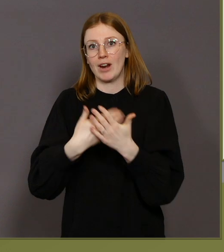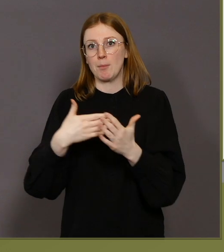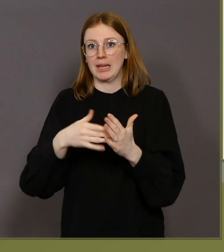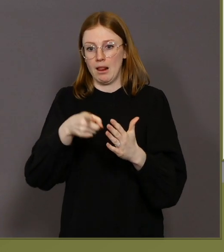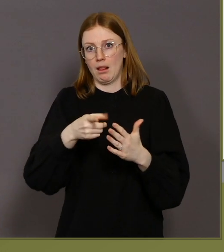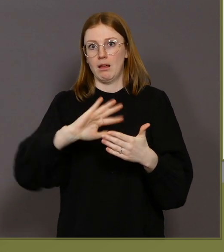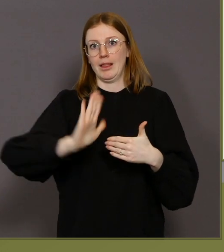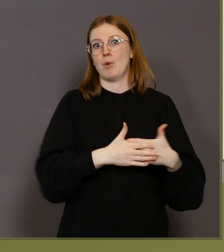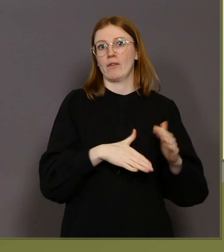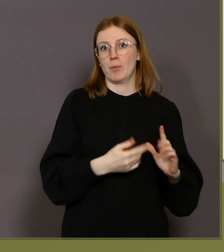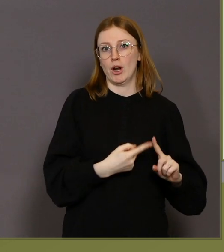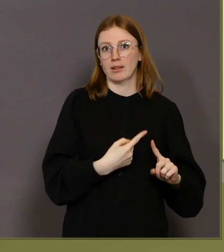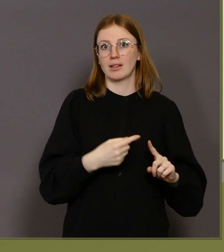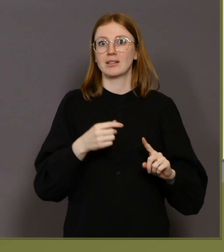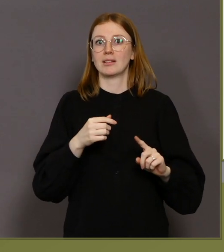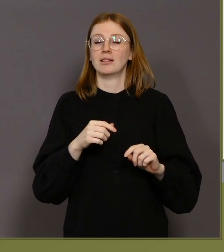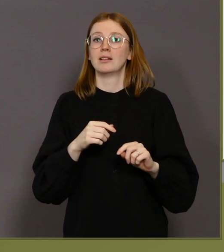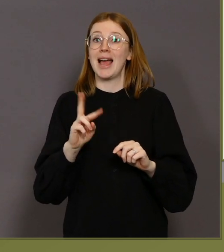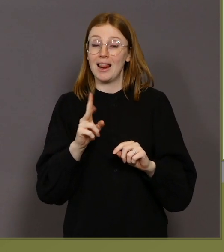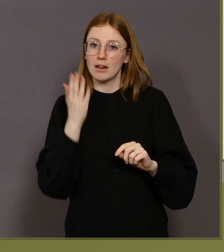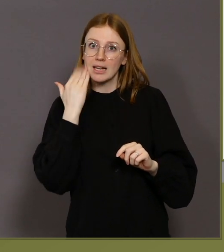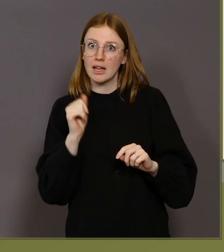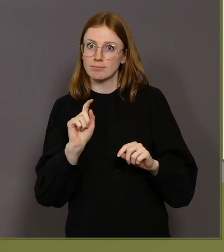say, no, I'm still here, please continue.